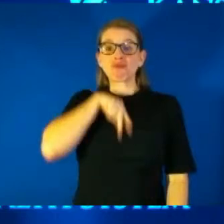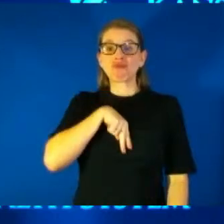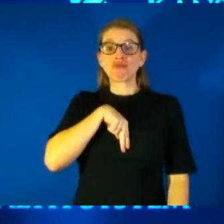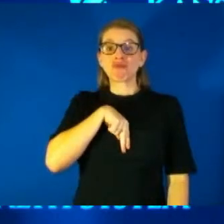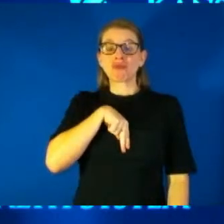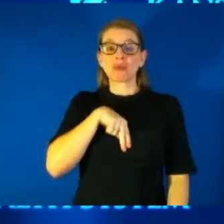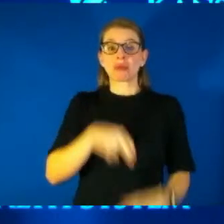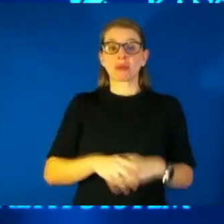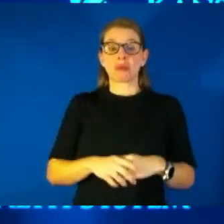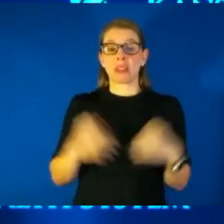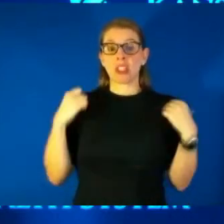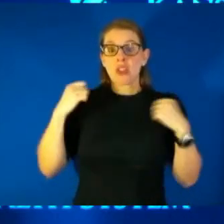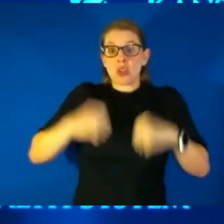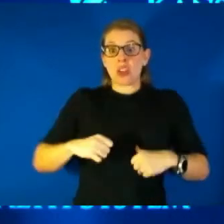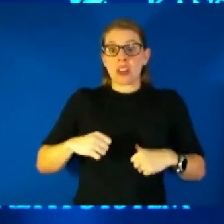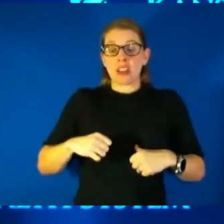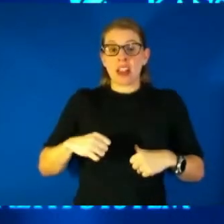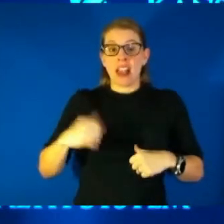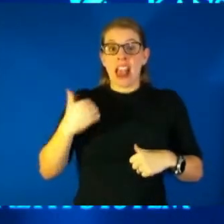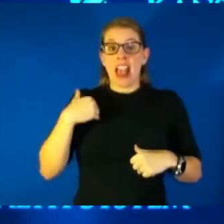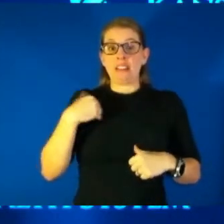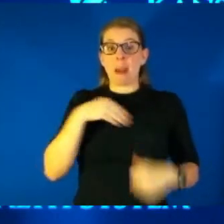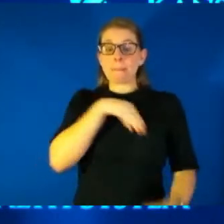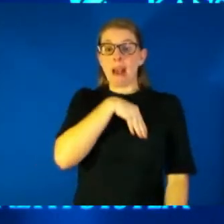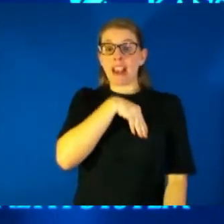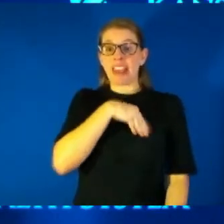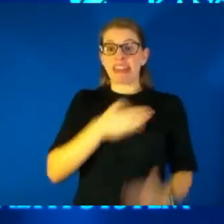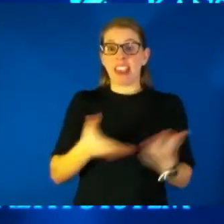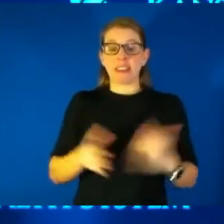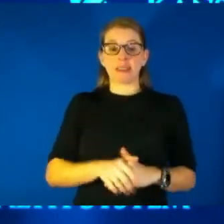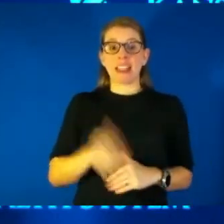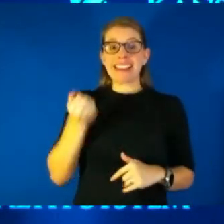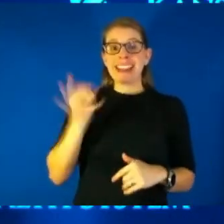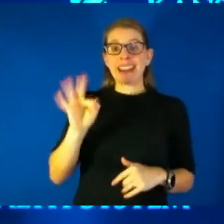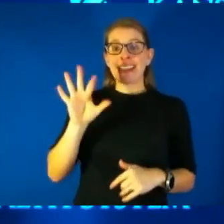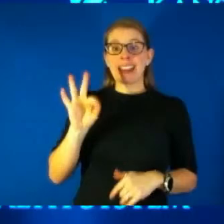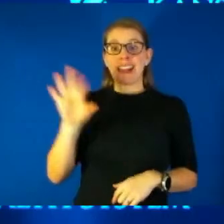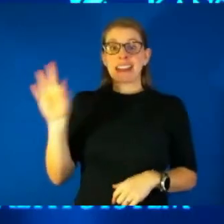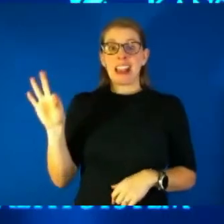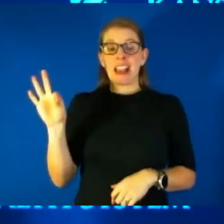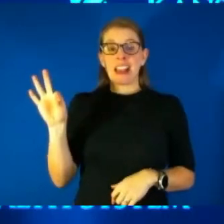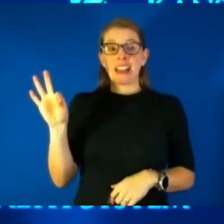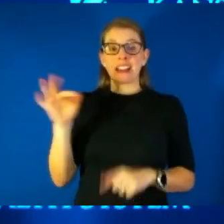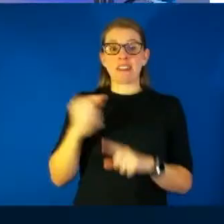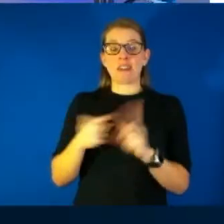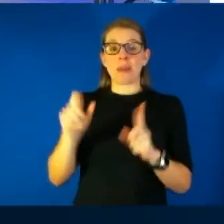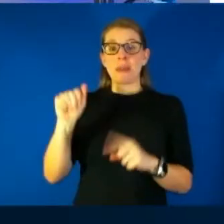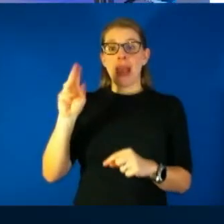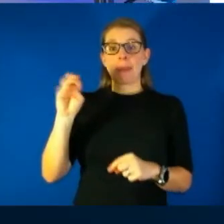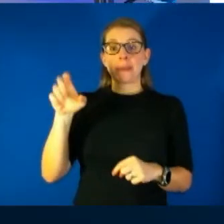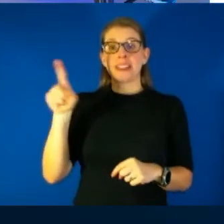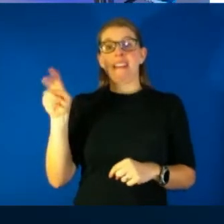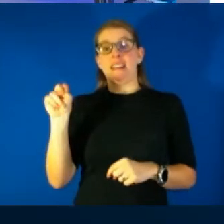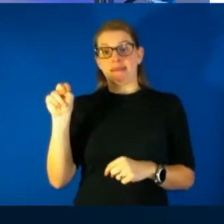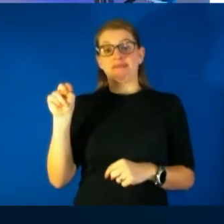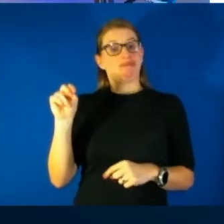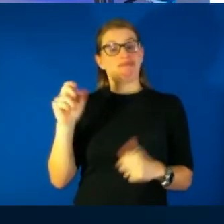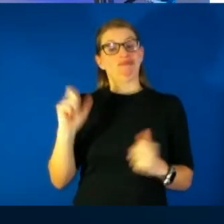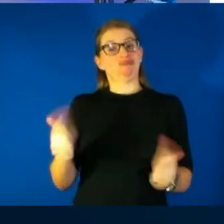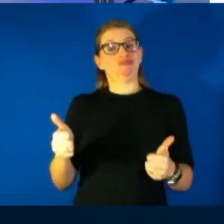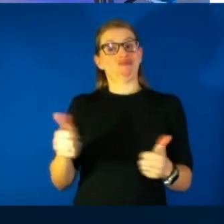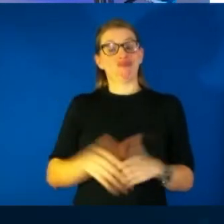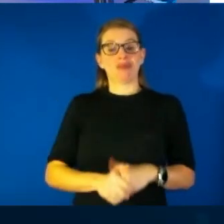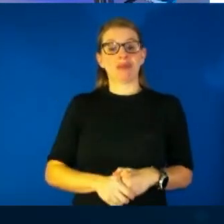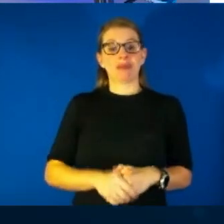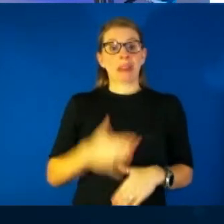coat today, I actually have the little pocket thing. $19.99 off Amazon. It's pretty. It's the way to do it. You do. You look